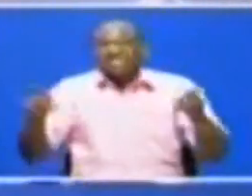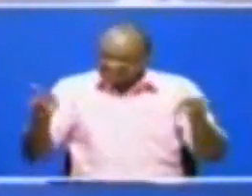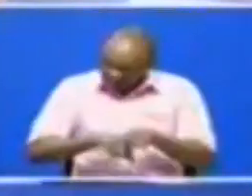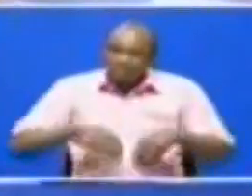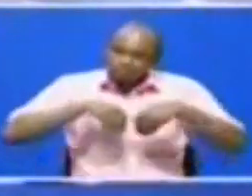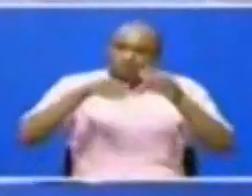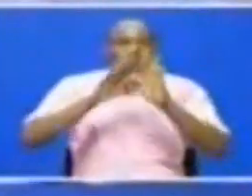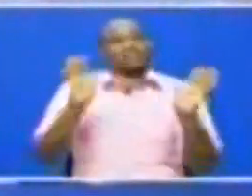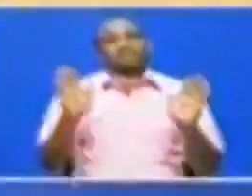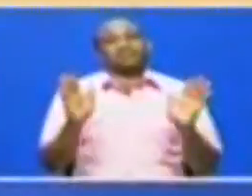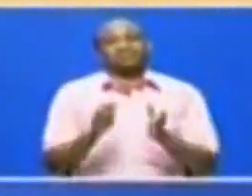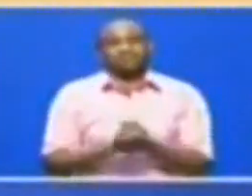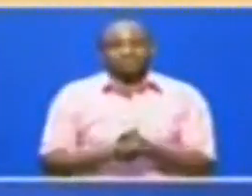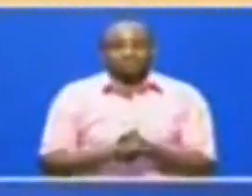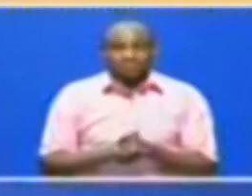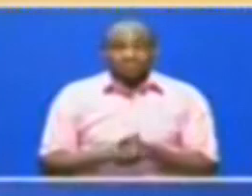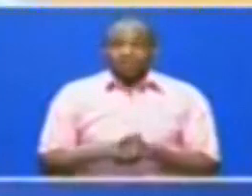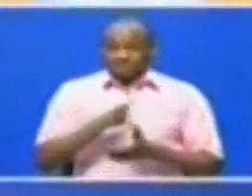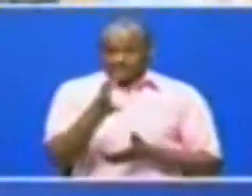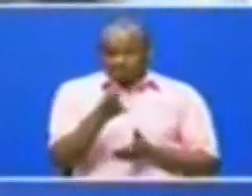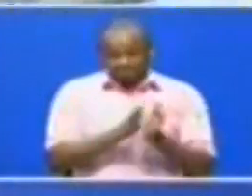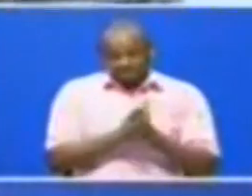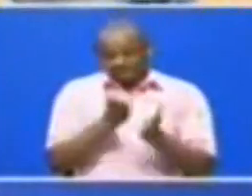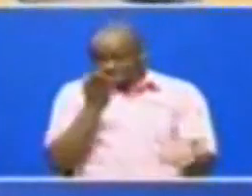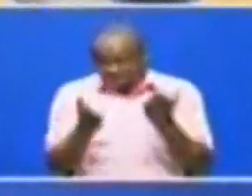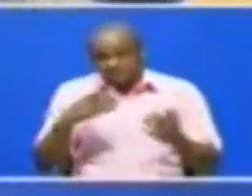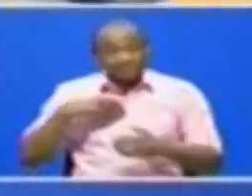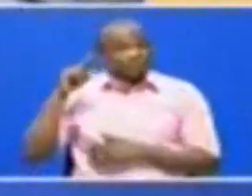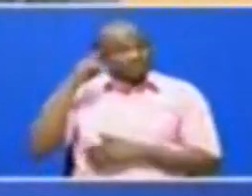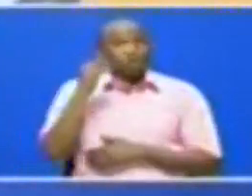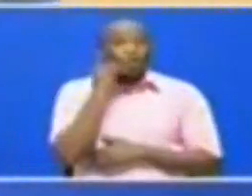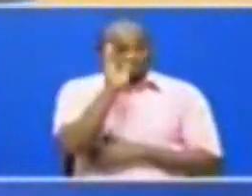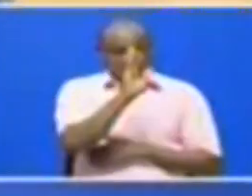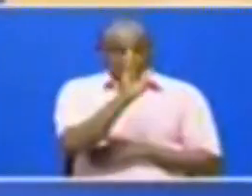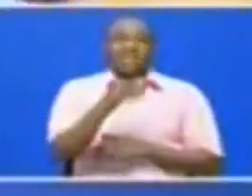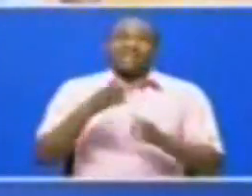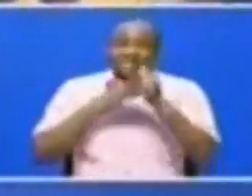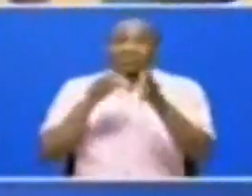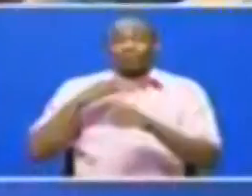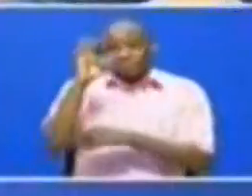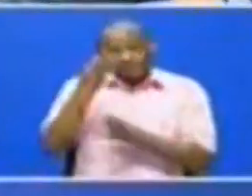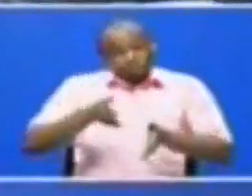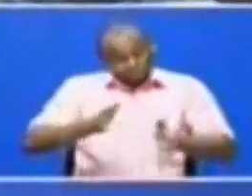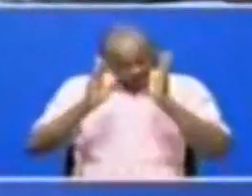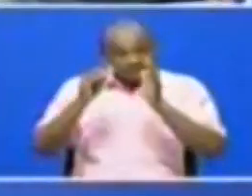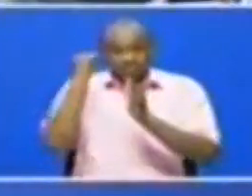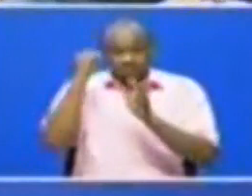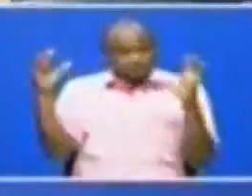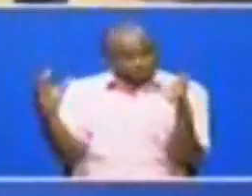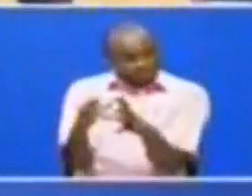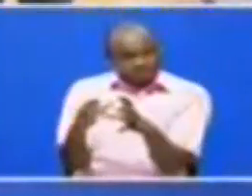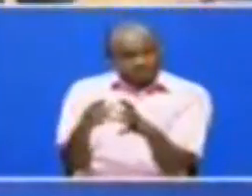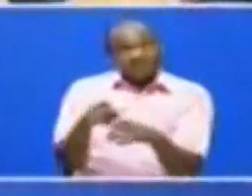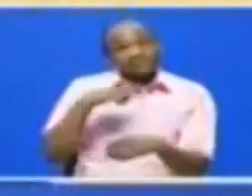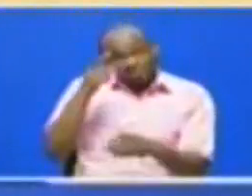Do exactly what you did on Friday. Away from what might be regarded as home, leaders from the Third Way Alliance political outfit also